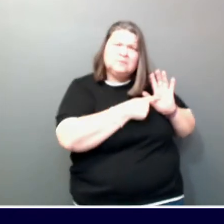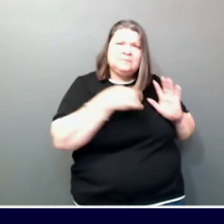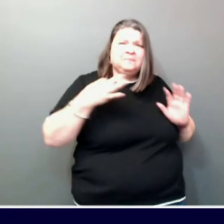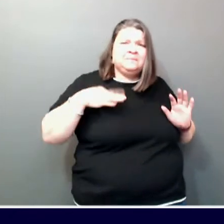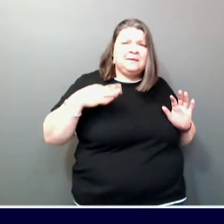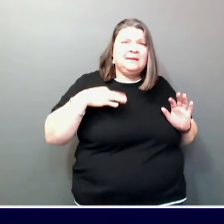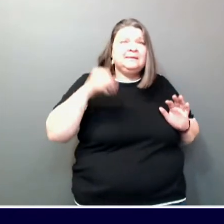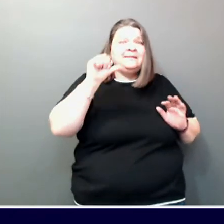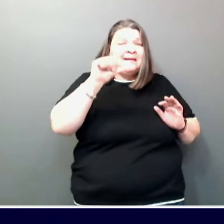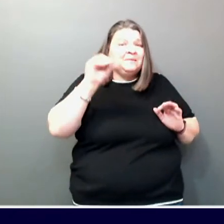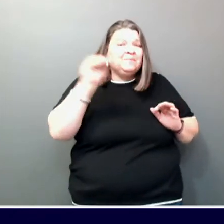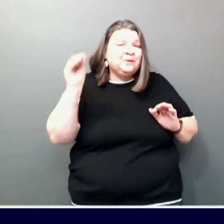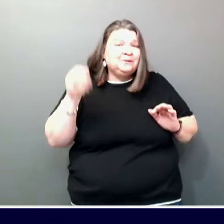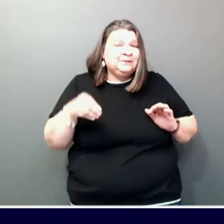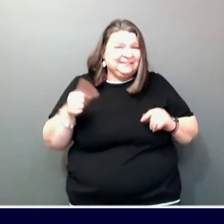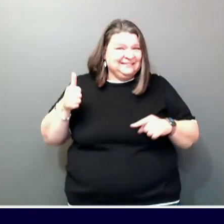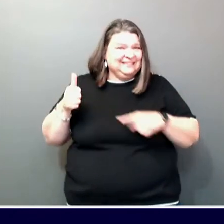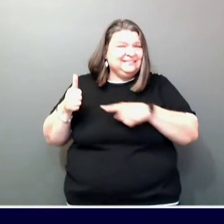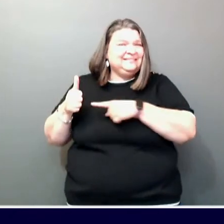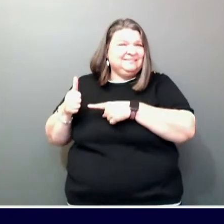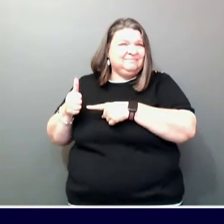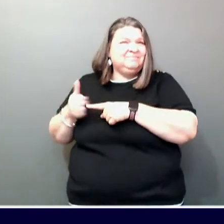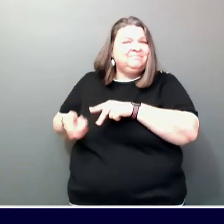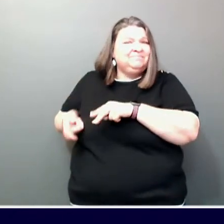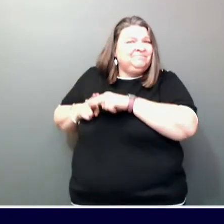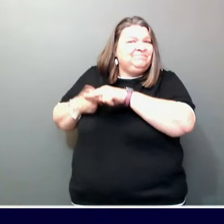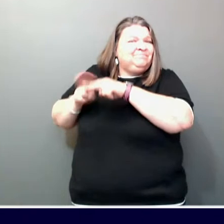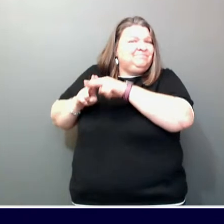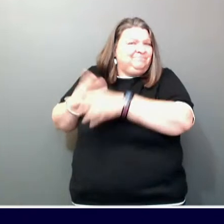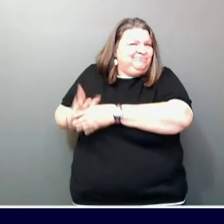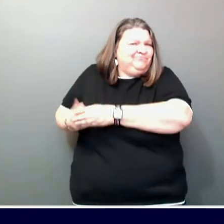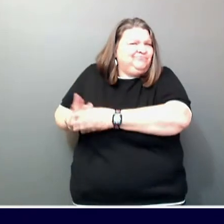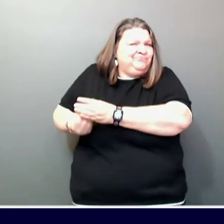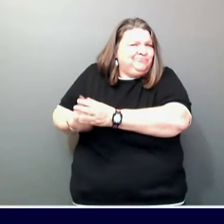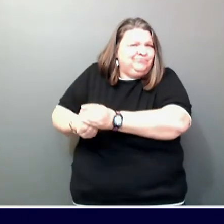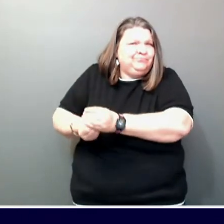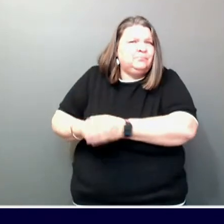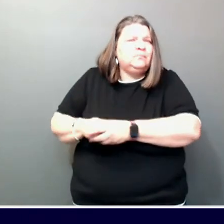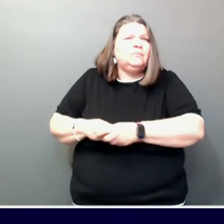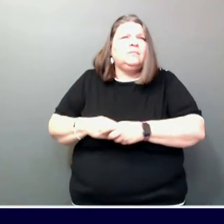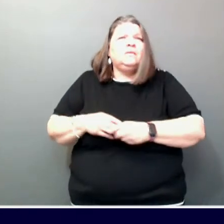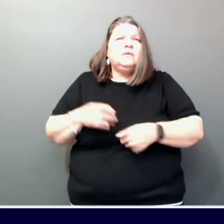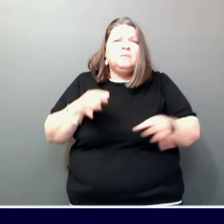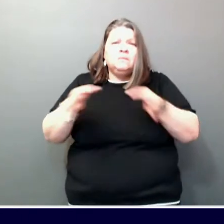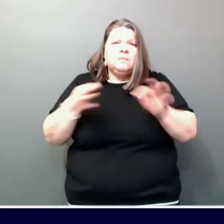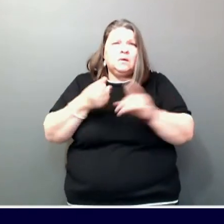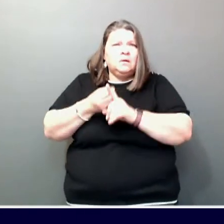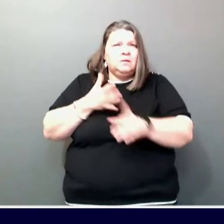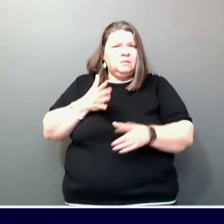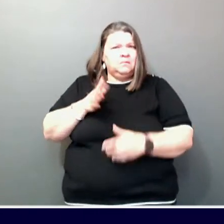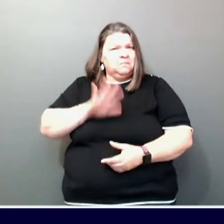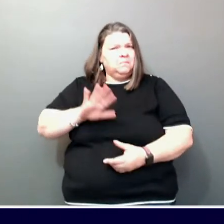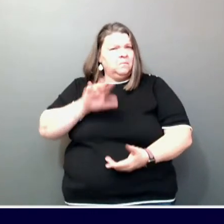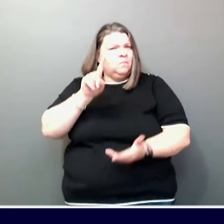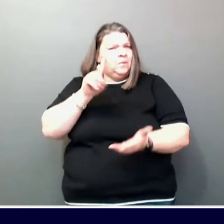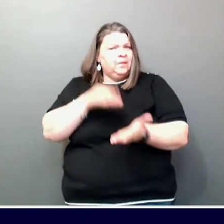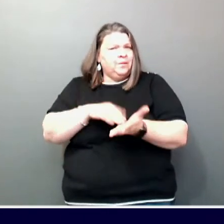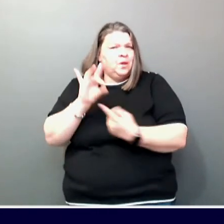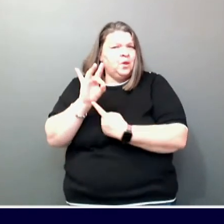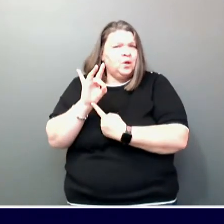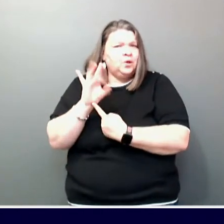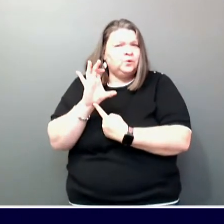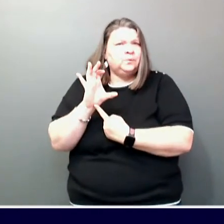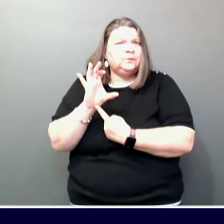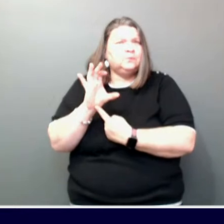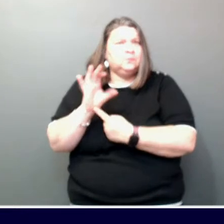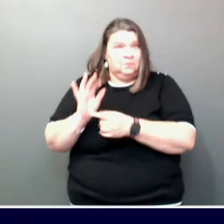you said at the beginning that about 1,800 of those are directly related to COVID. But what do we know about the other 1,200 deaths? What are